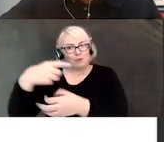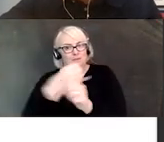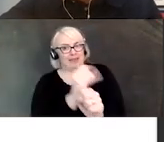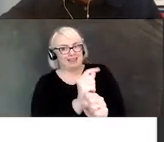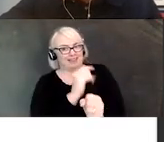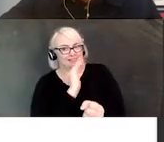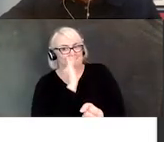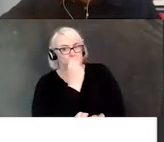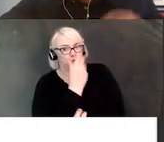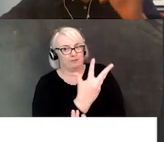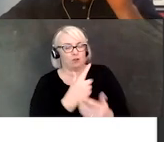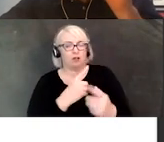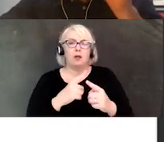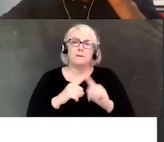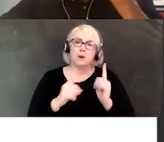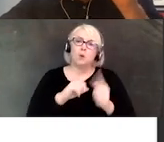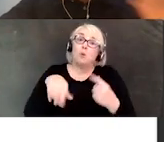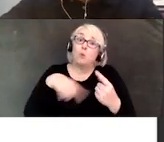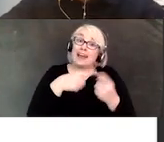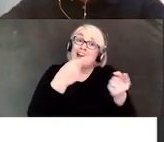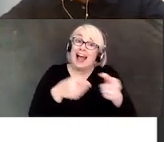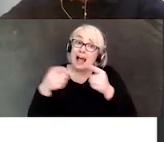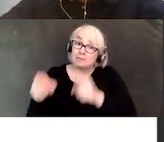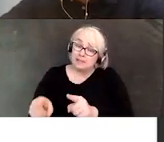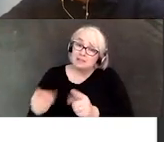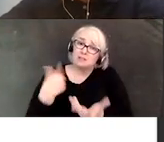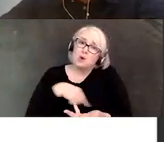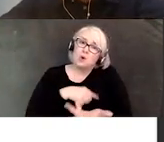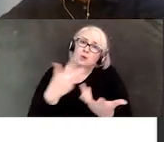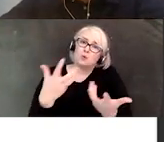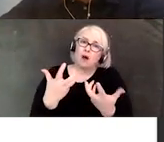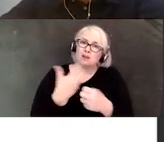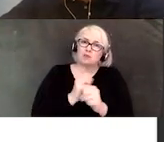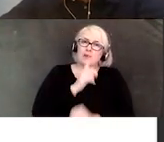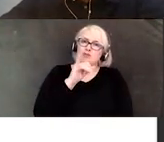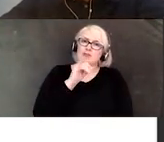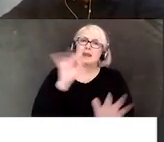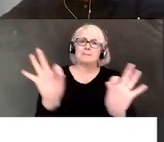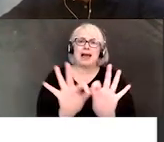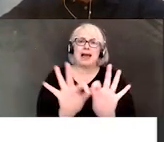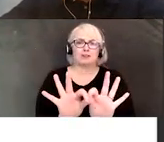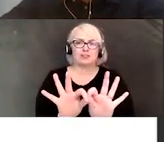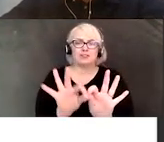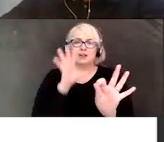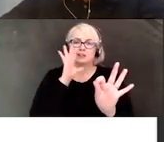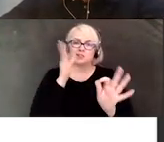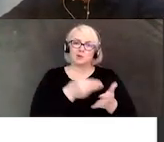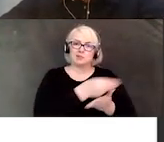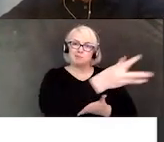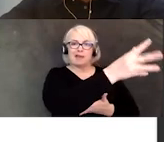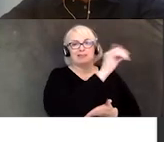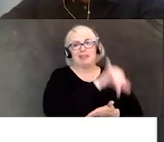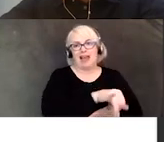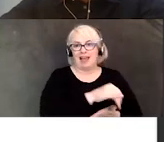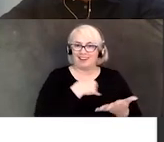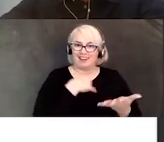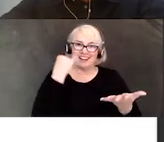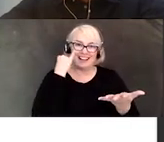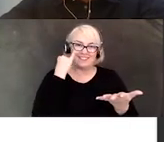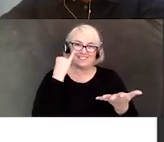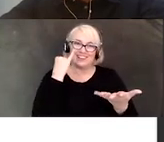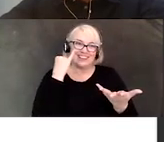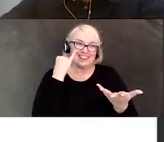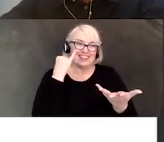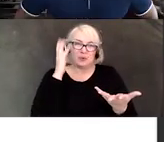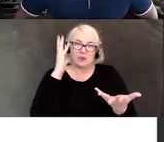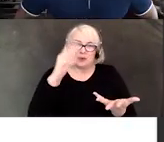conversations that we had, or just sort of, or just sort of goals of, you know, let's not, let's not spend money unless it's going to matter inside someone's heart,